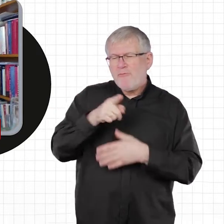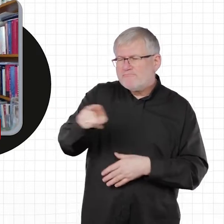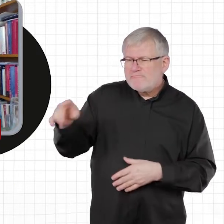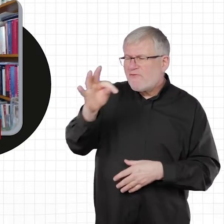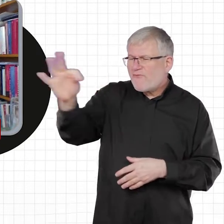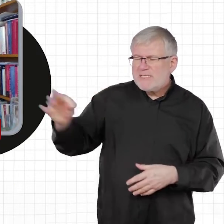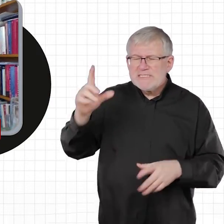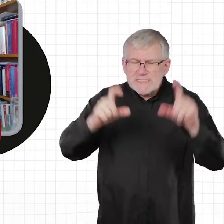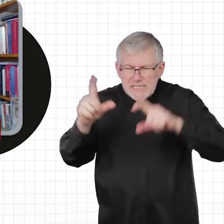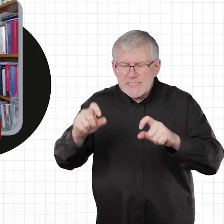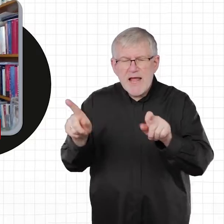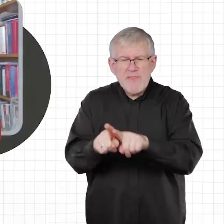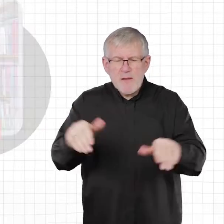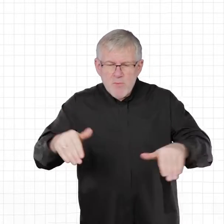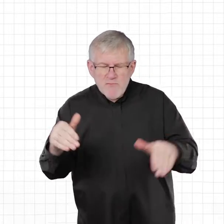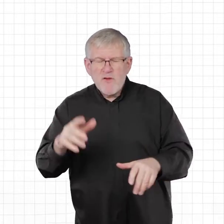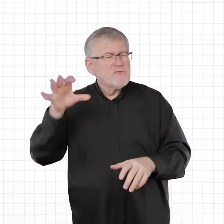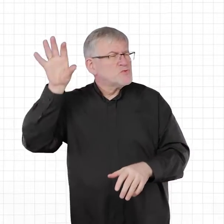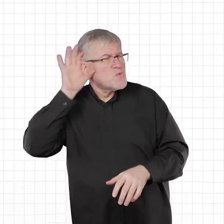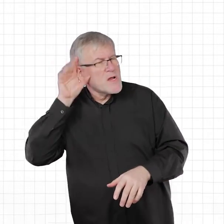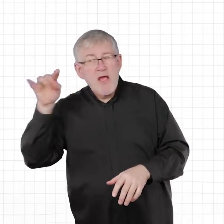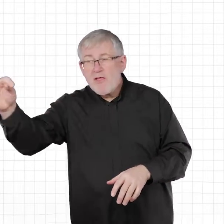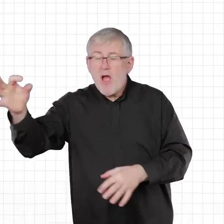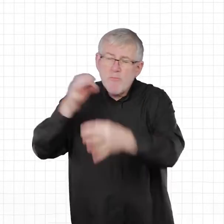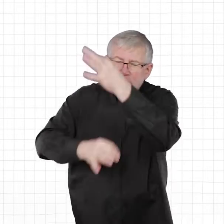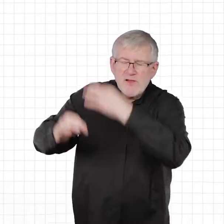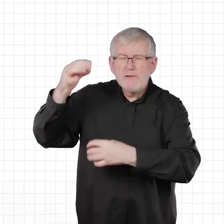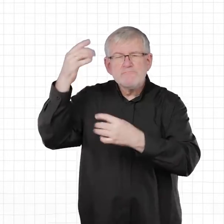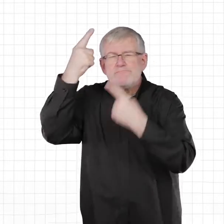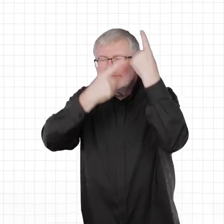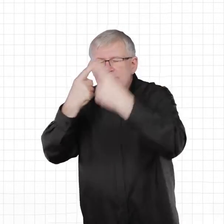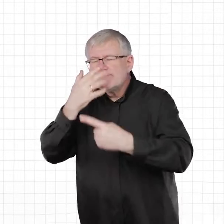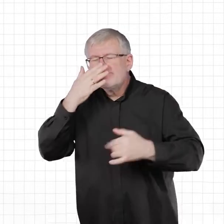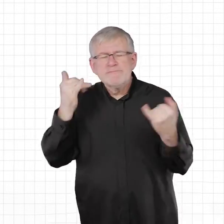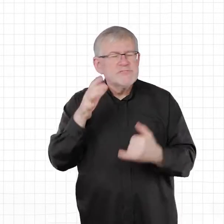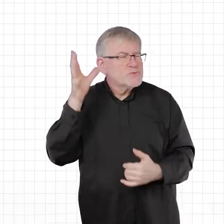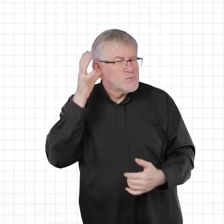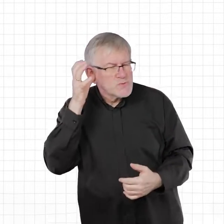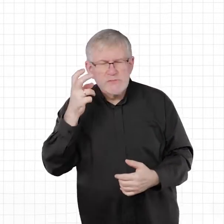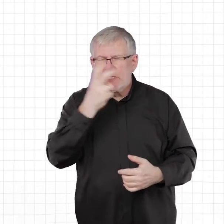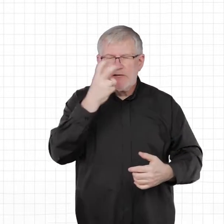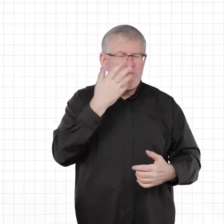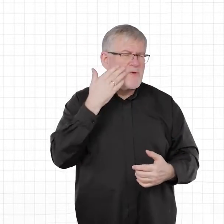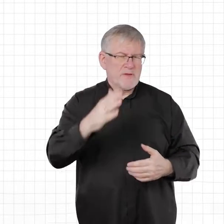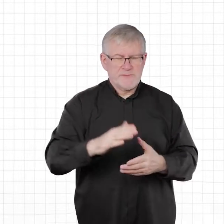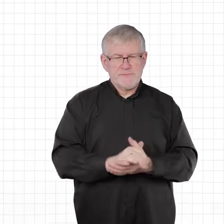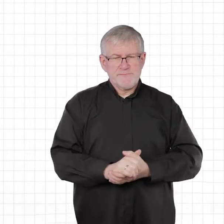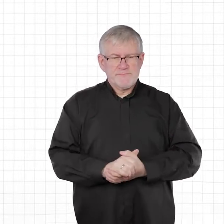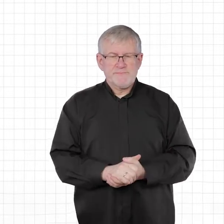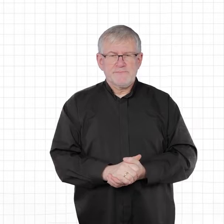with teenagers, and to create, like, all together, we create those standards they